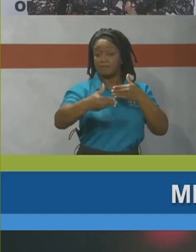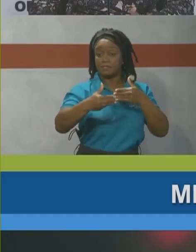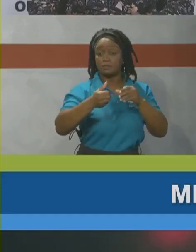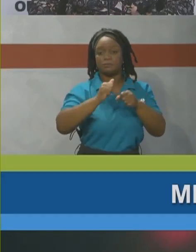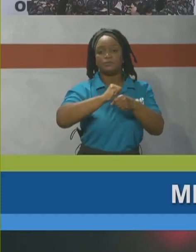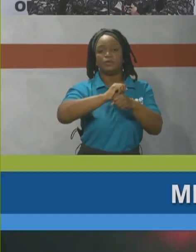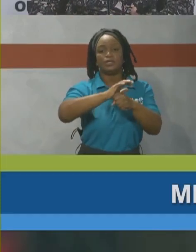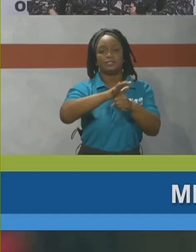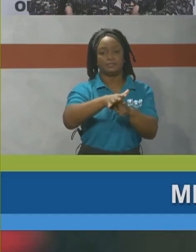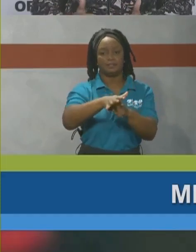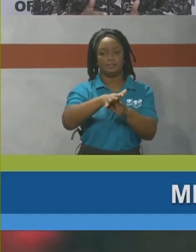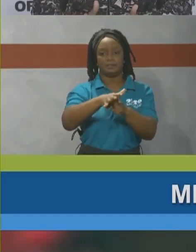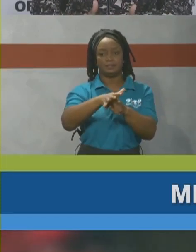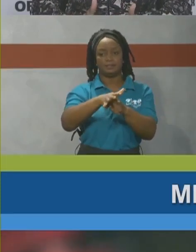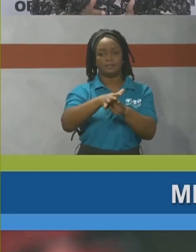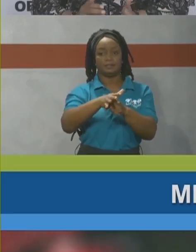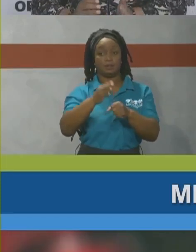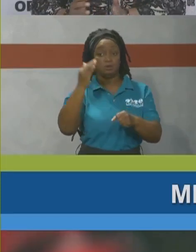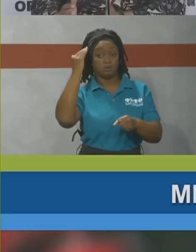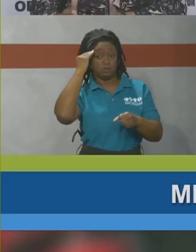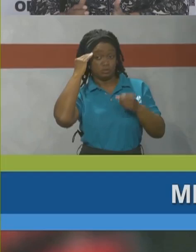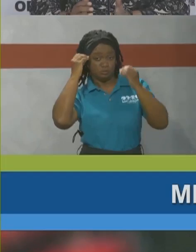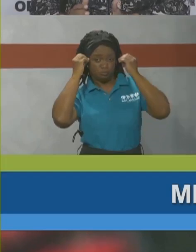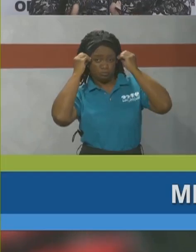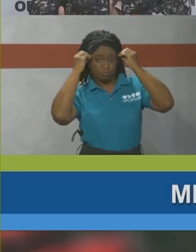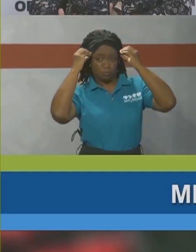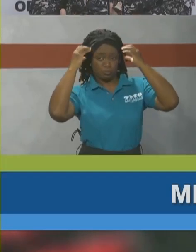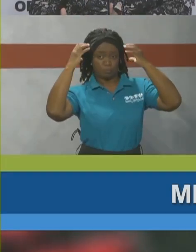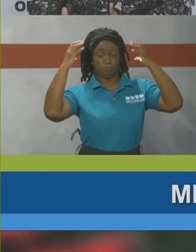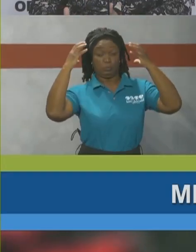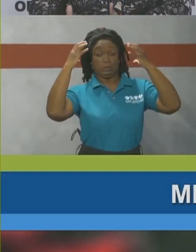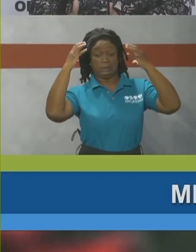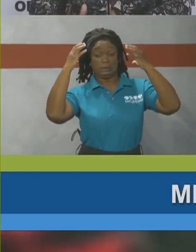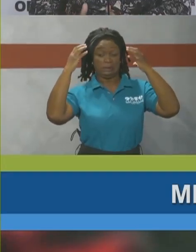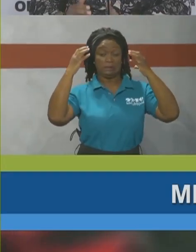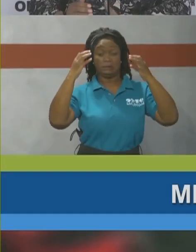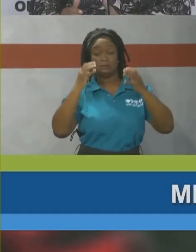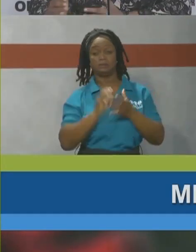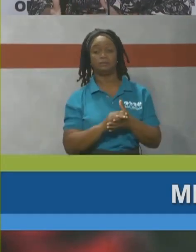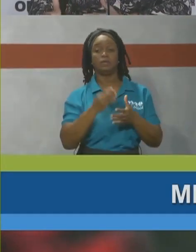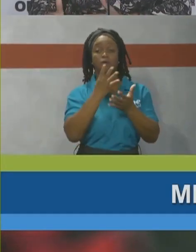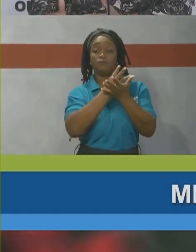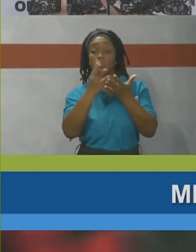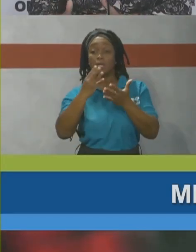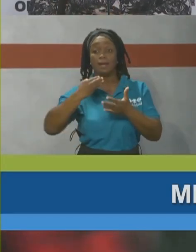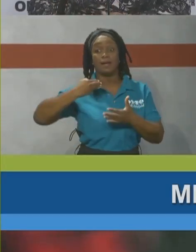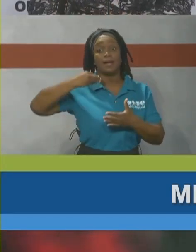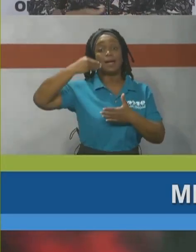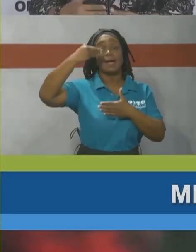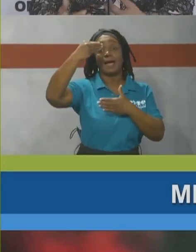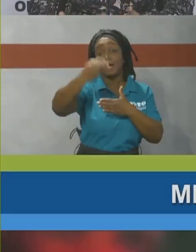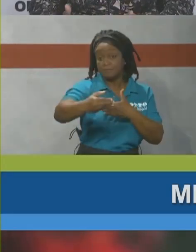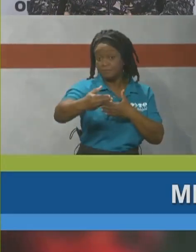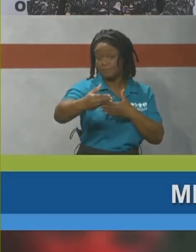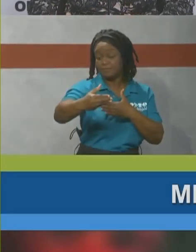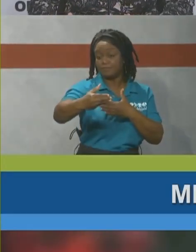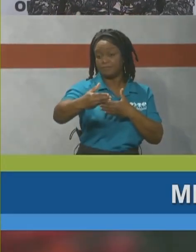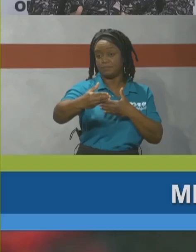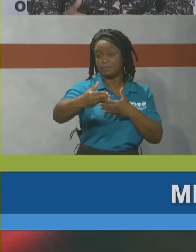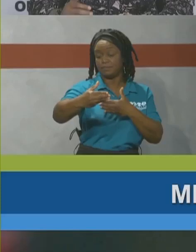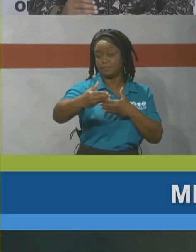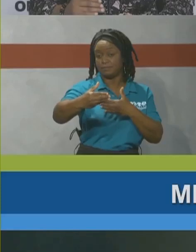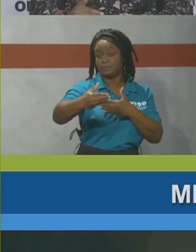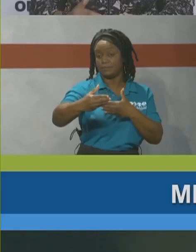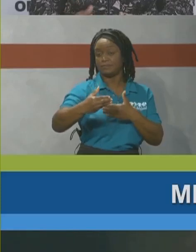or encephalitis. So we're seeing, again, about 4 weeks afterwards, we're seeing an increase in those numbers. I already mentioned before